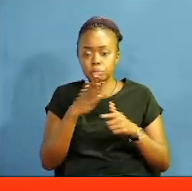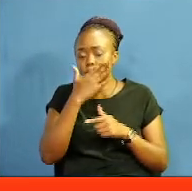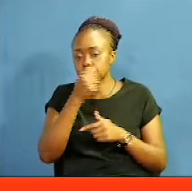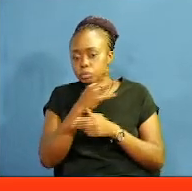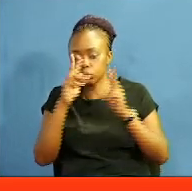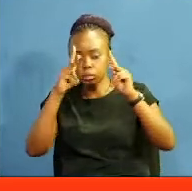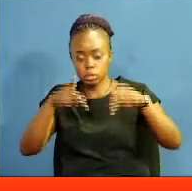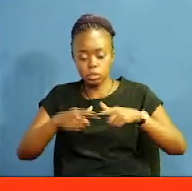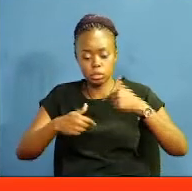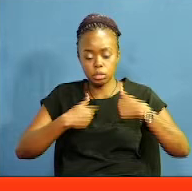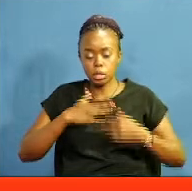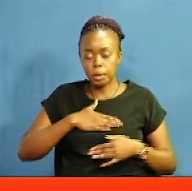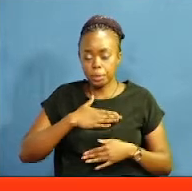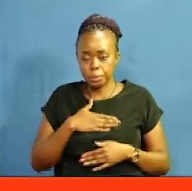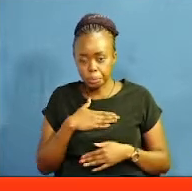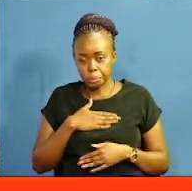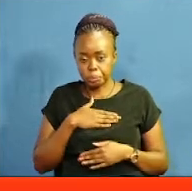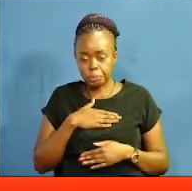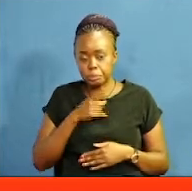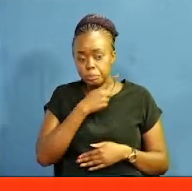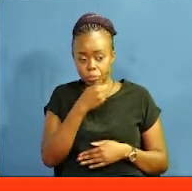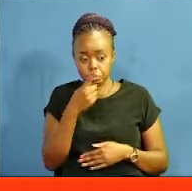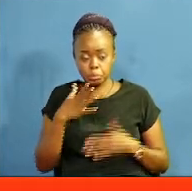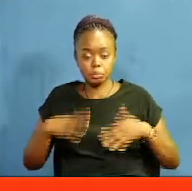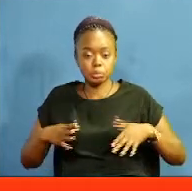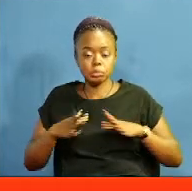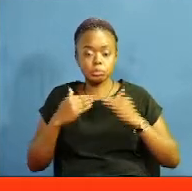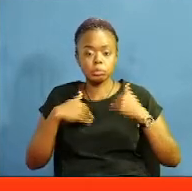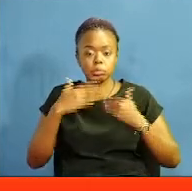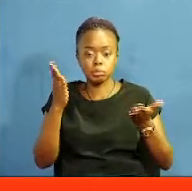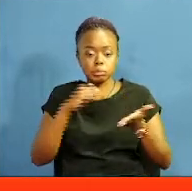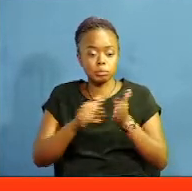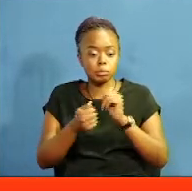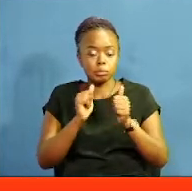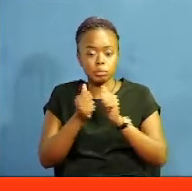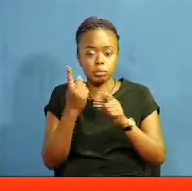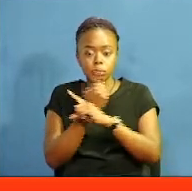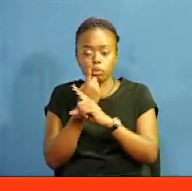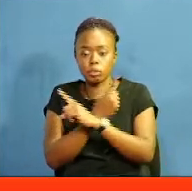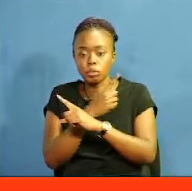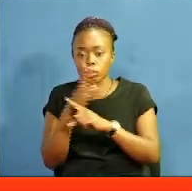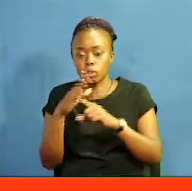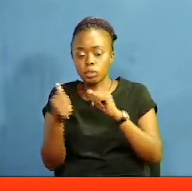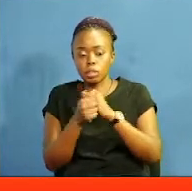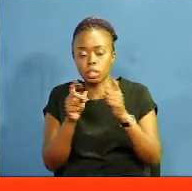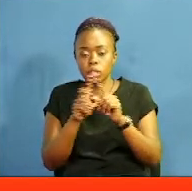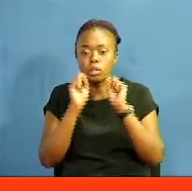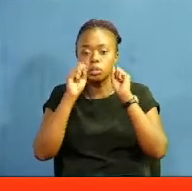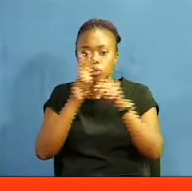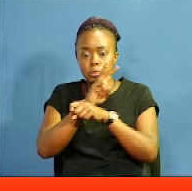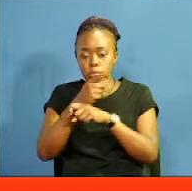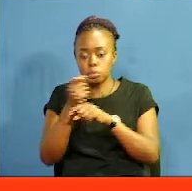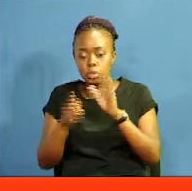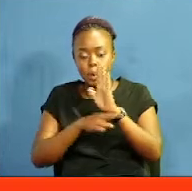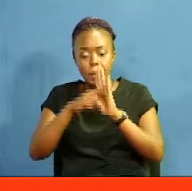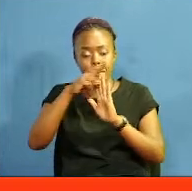common mwananchi? In my opinion, these people, of course, they have come with different economic models. We can see